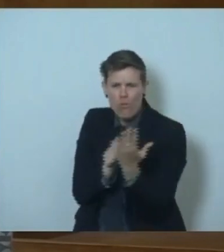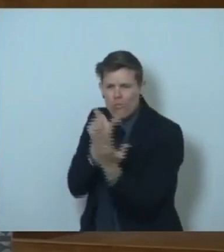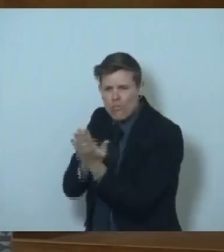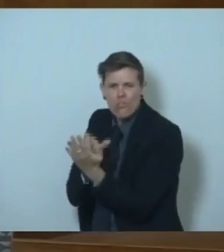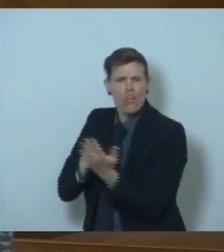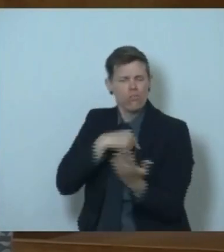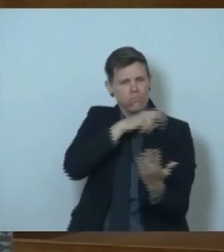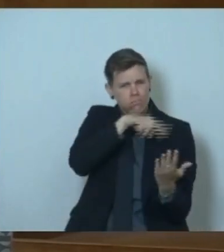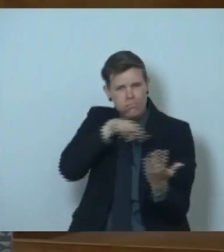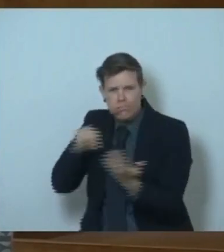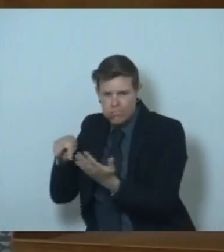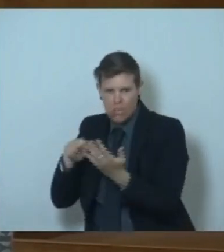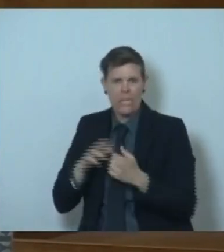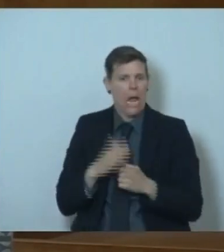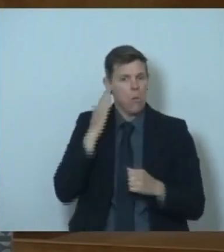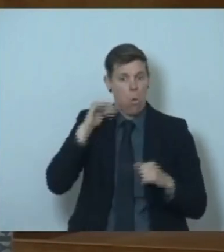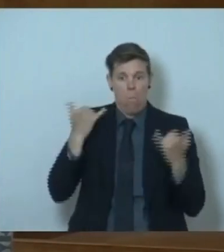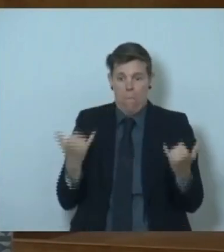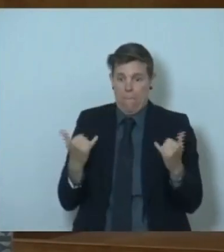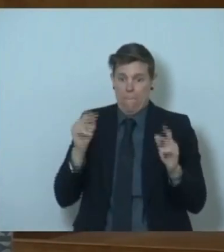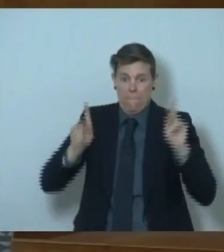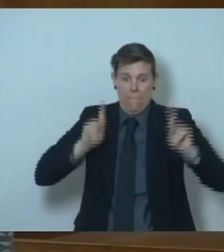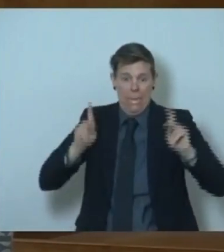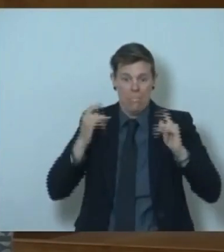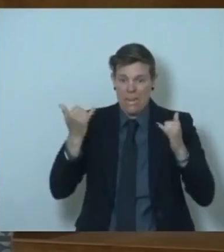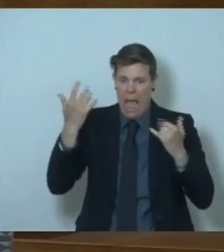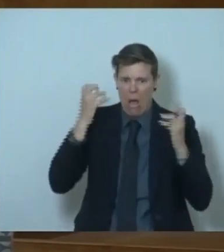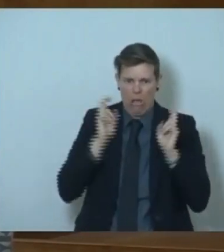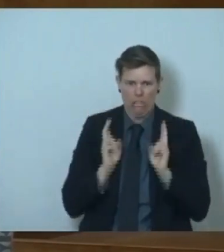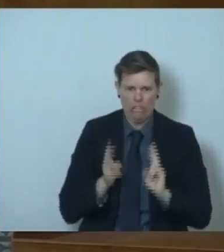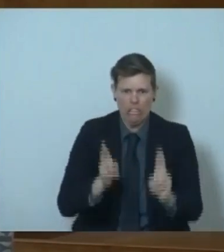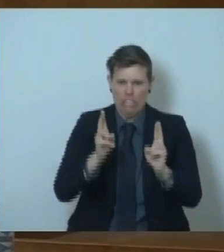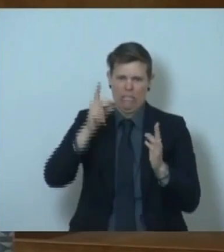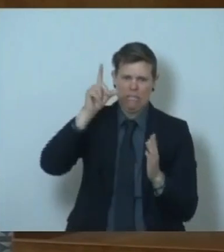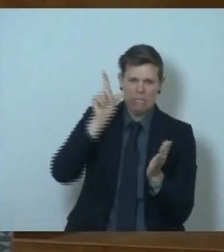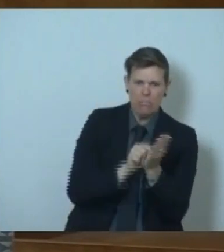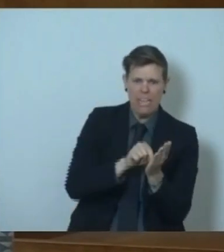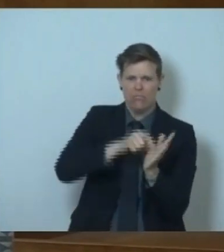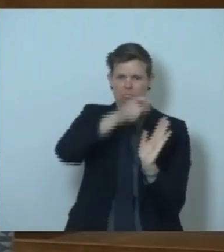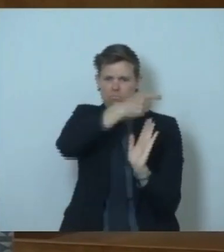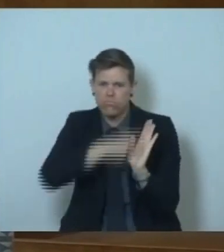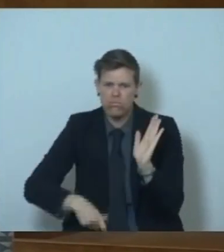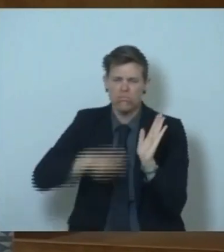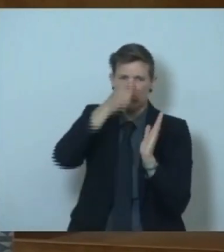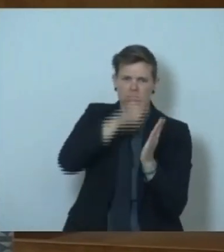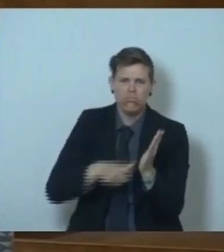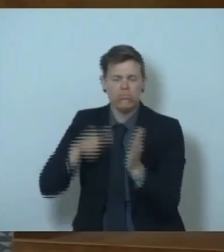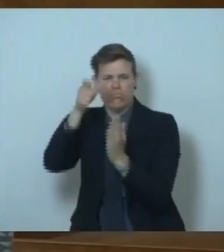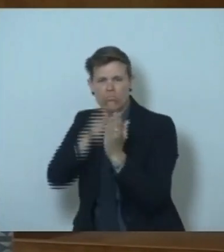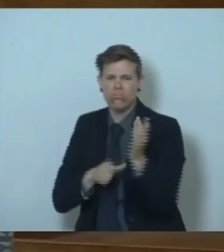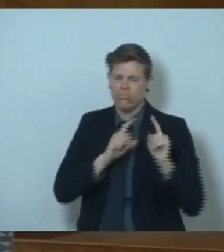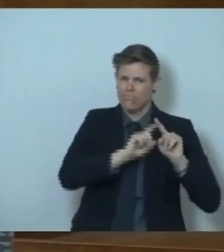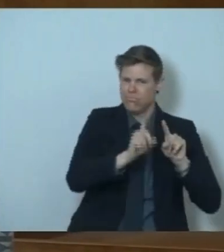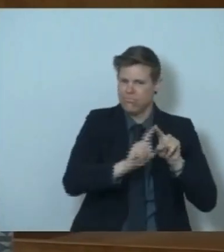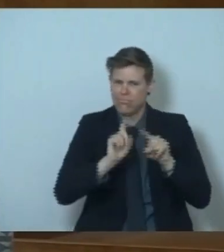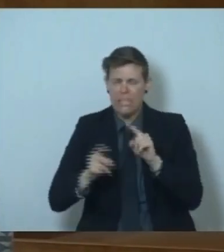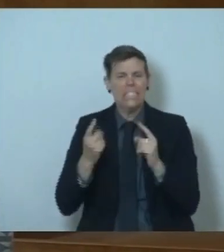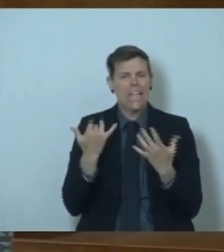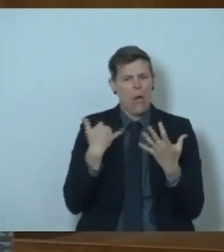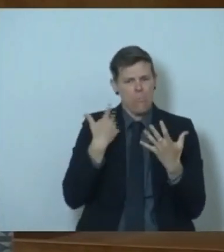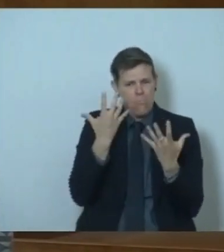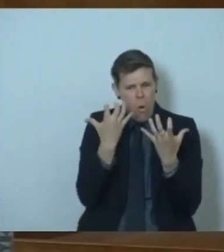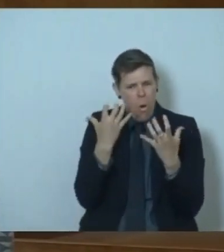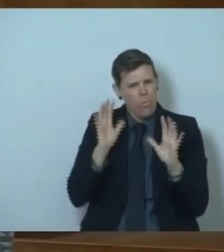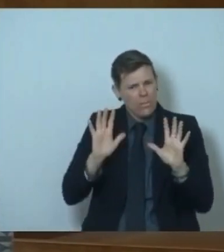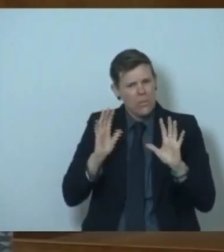over evidence, so it takes a lot more looking and in-depth research to see if these articles make sense. One